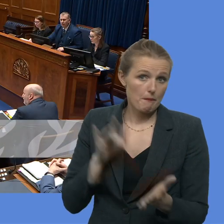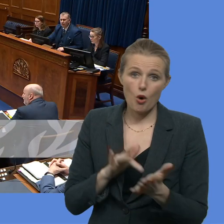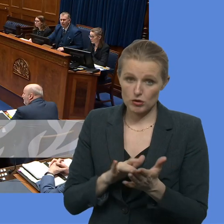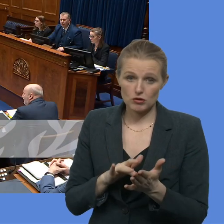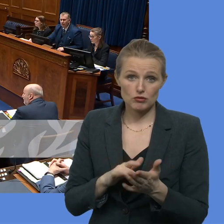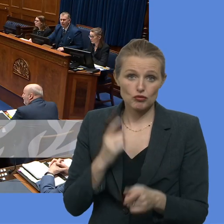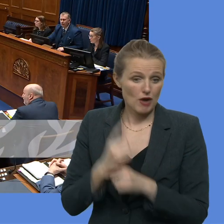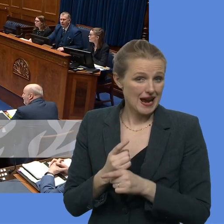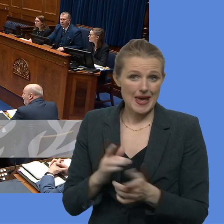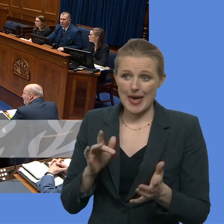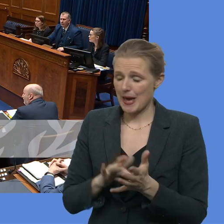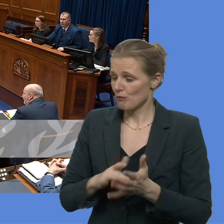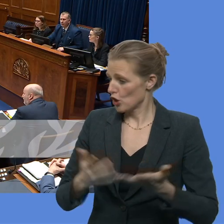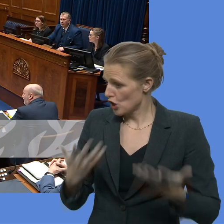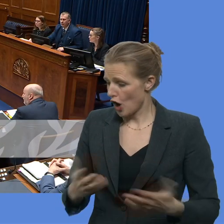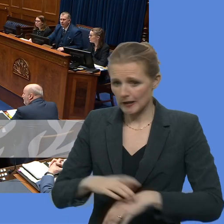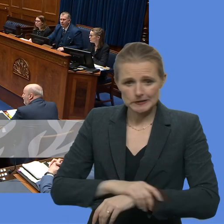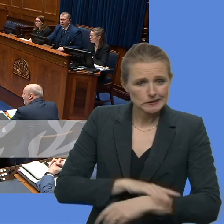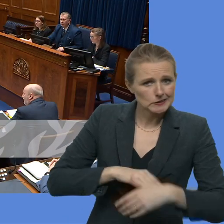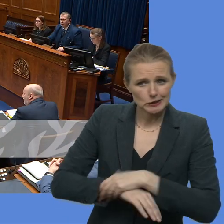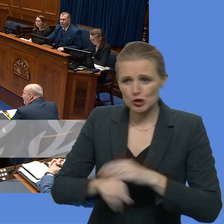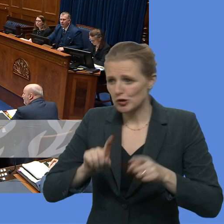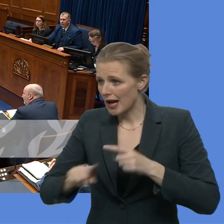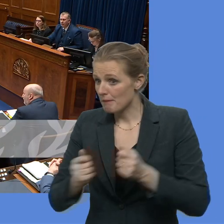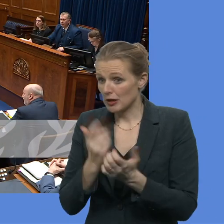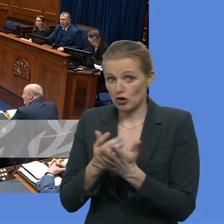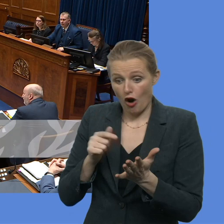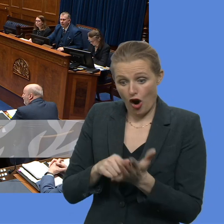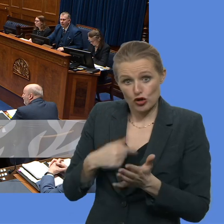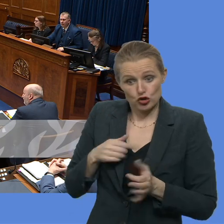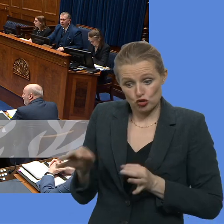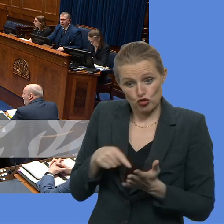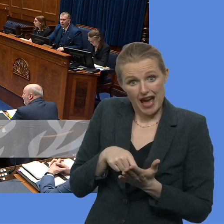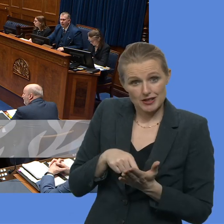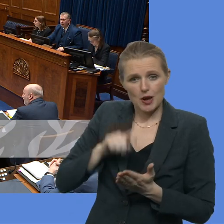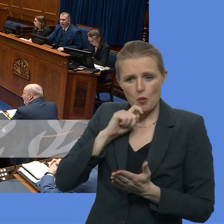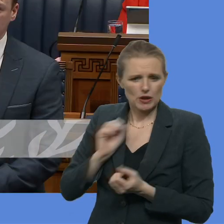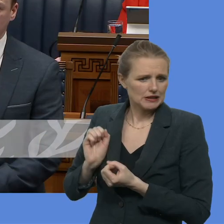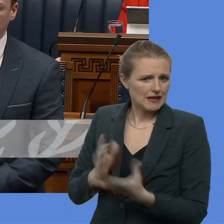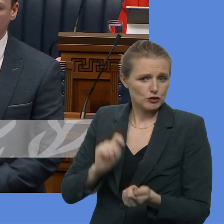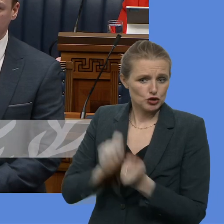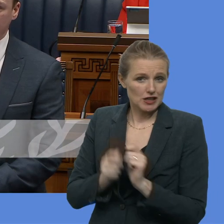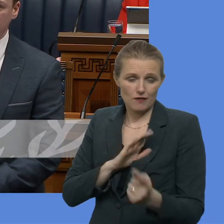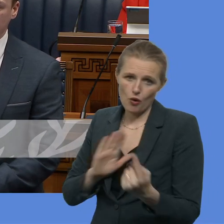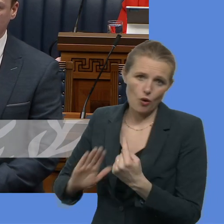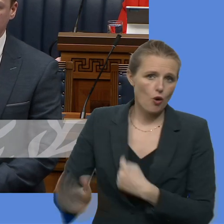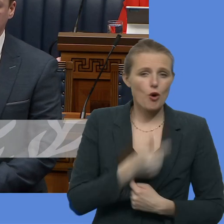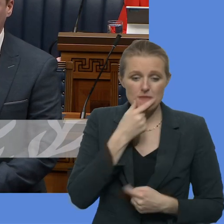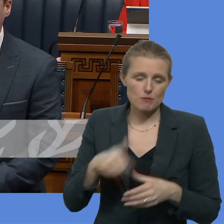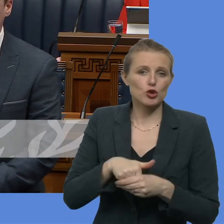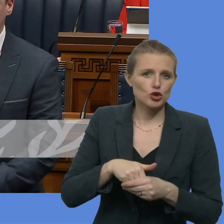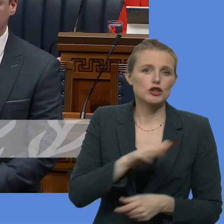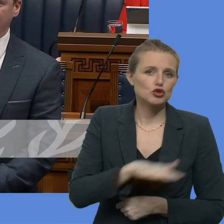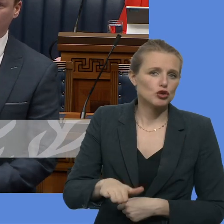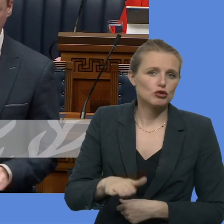and try and find a way to ensure that we have a strategy that actually works, that will actually deliver the change that we want to see. And so that